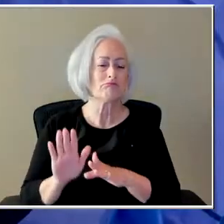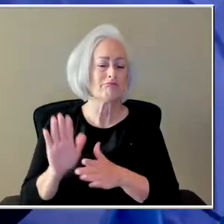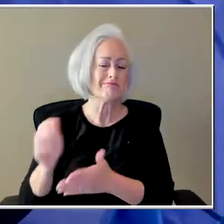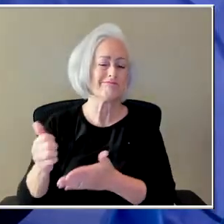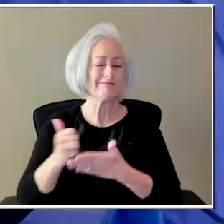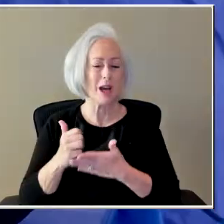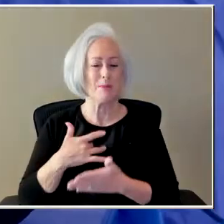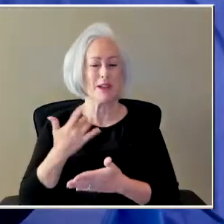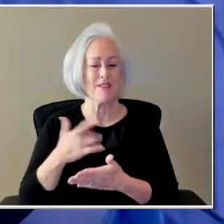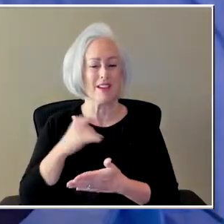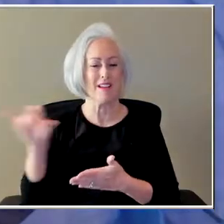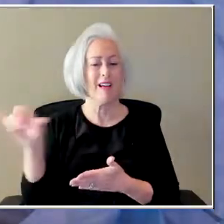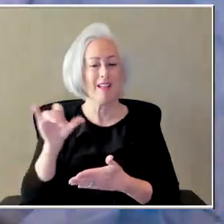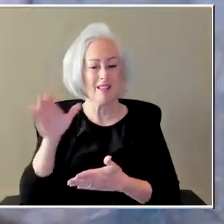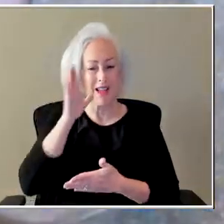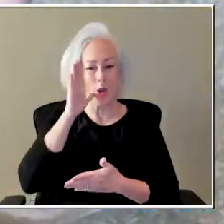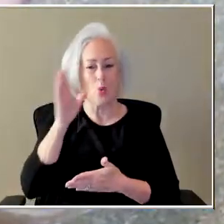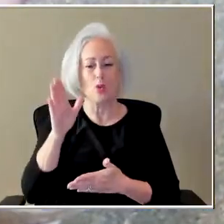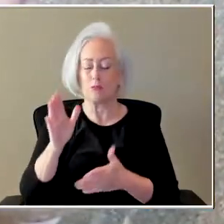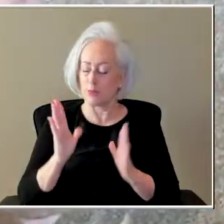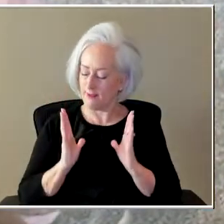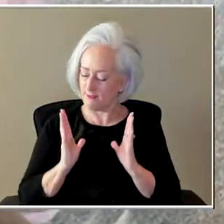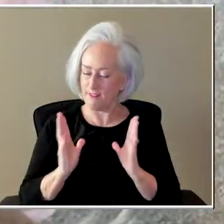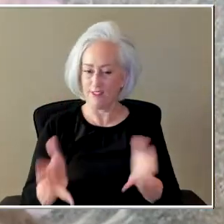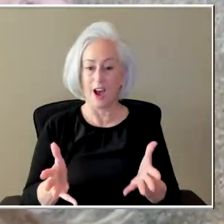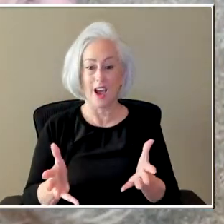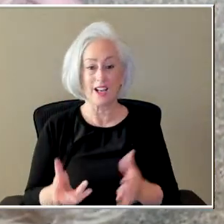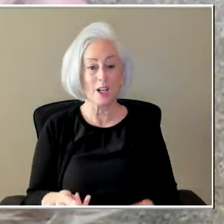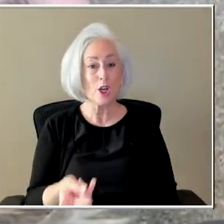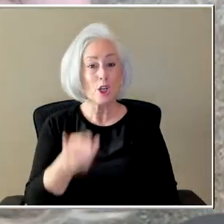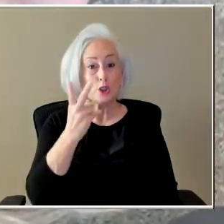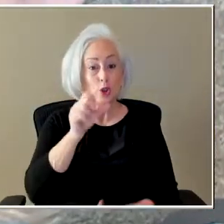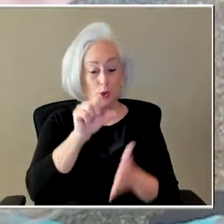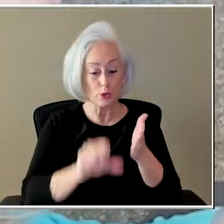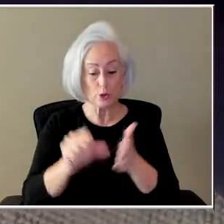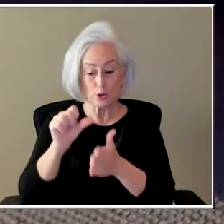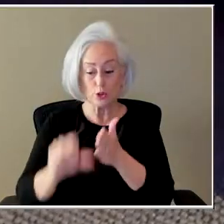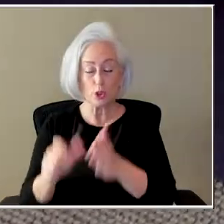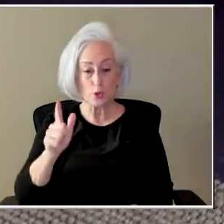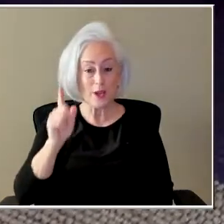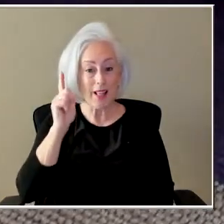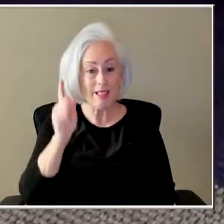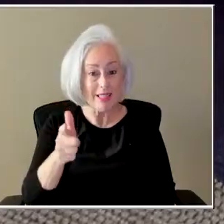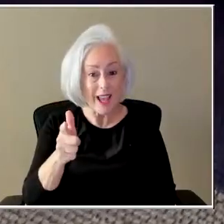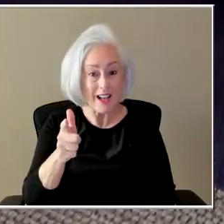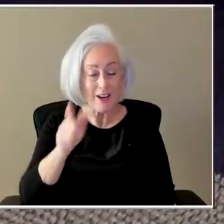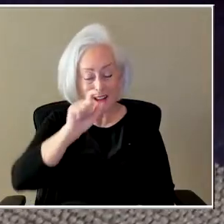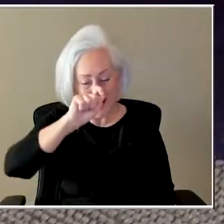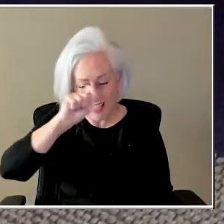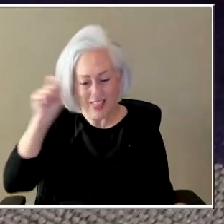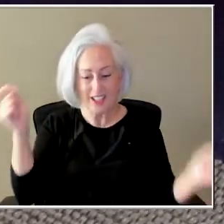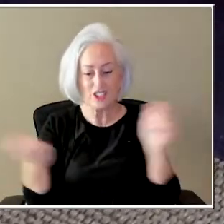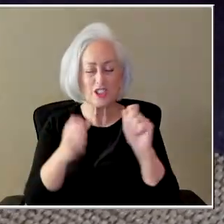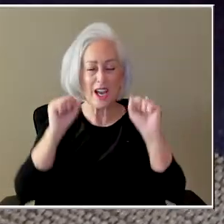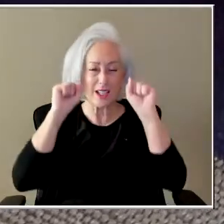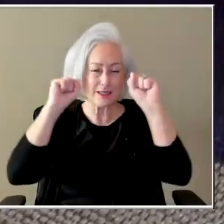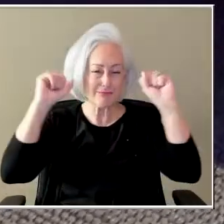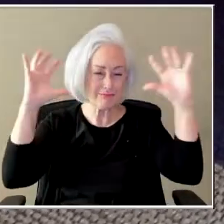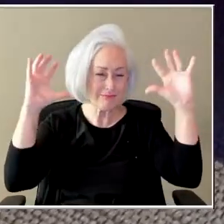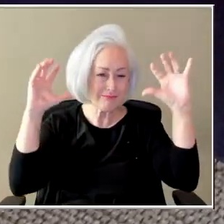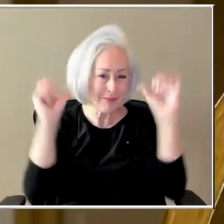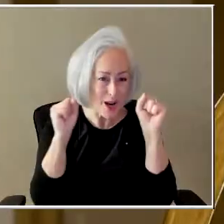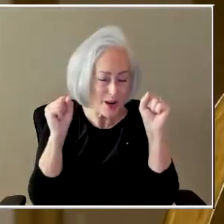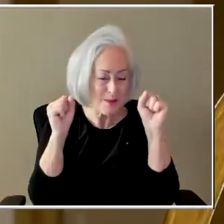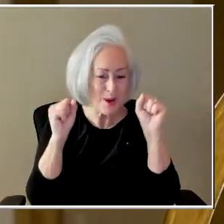was going to be okay. 2 surgeries later, the transformation was remarkable. Oh, it was amazing because we had